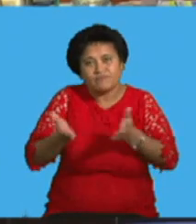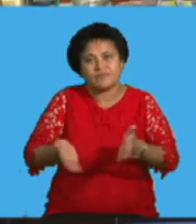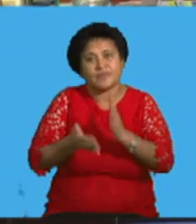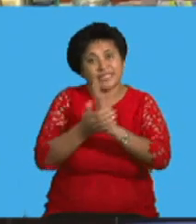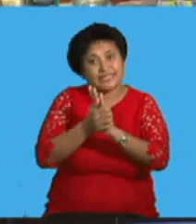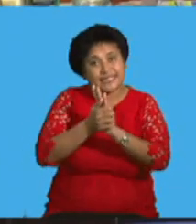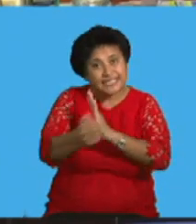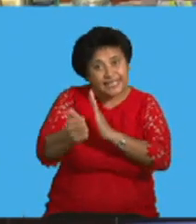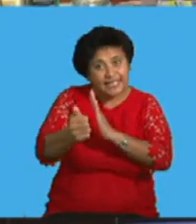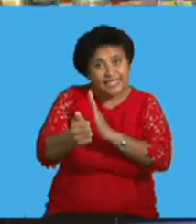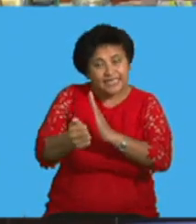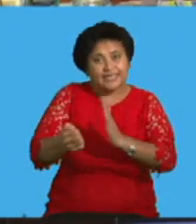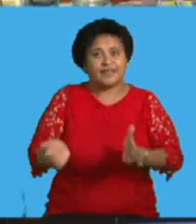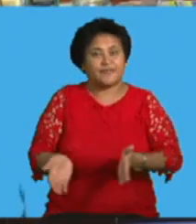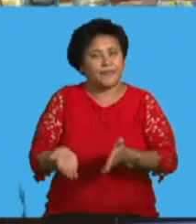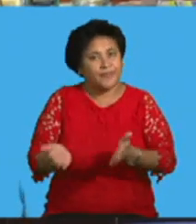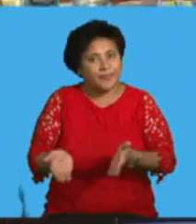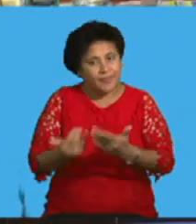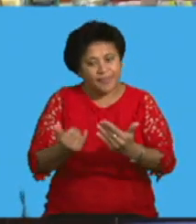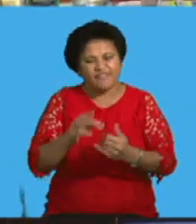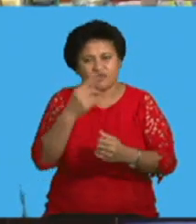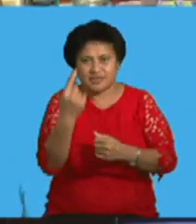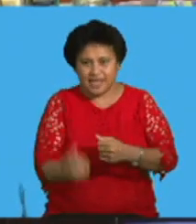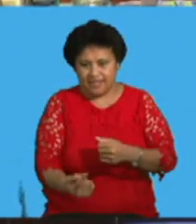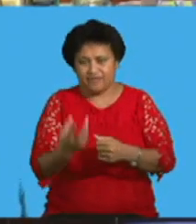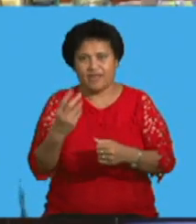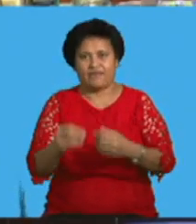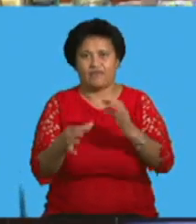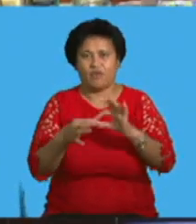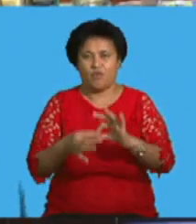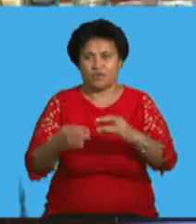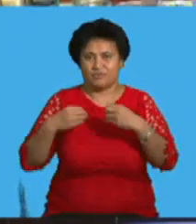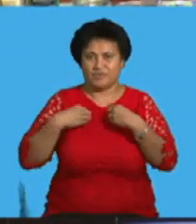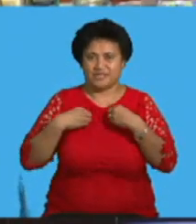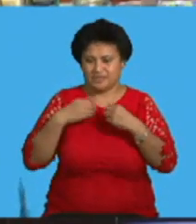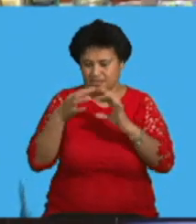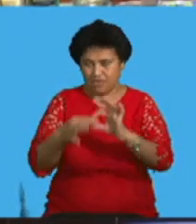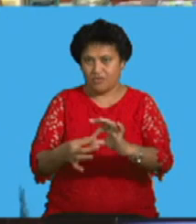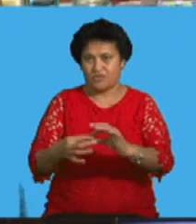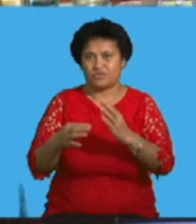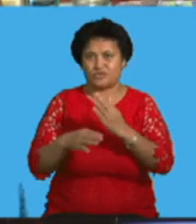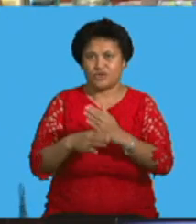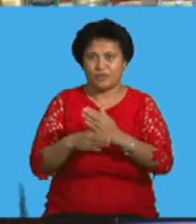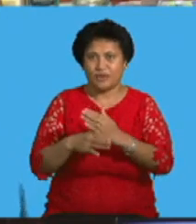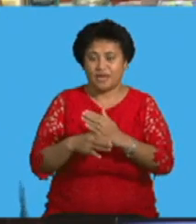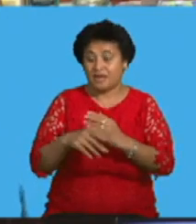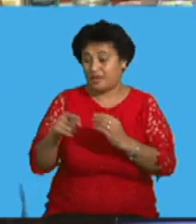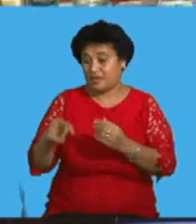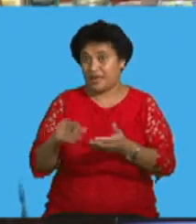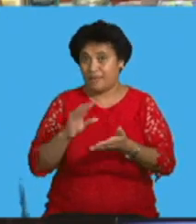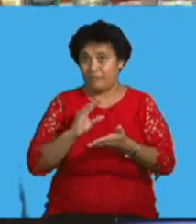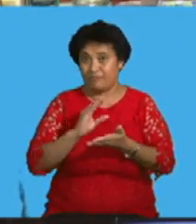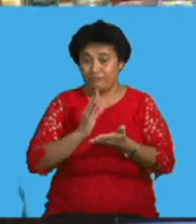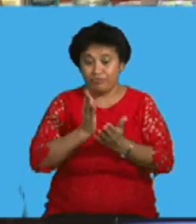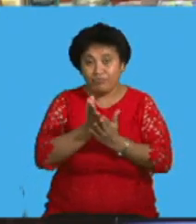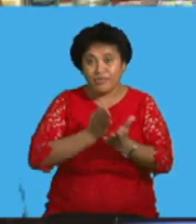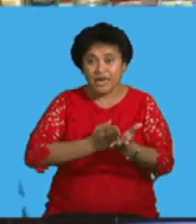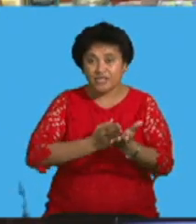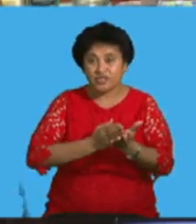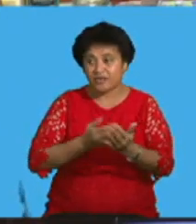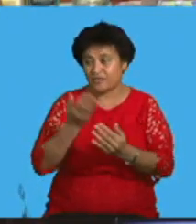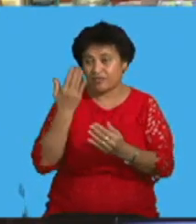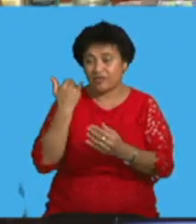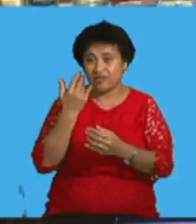and encouraging self-employment. The budget for IHRDP in the last 5 years